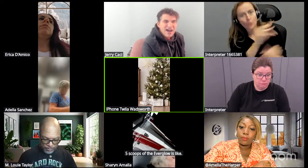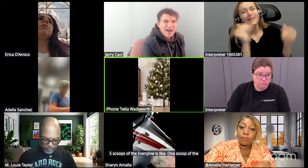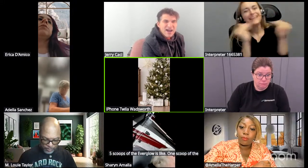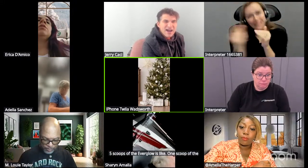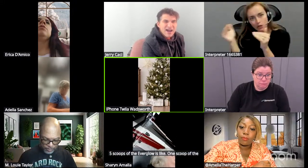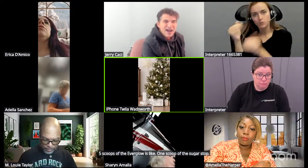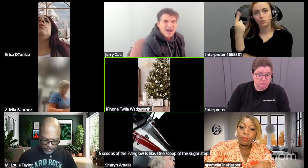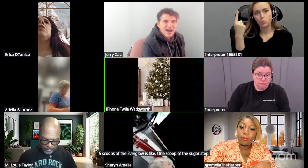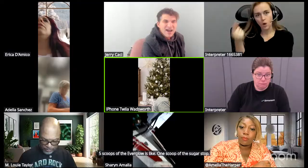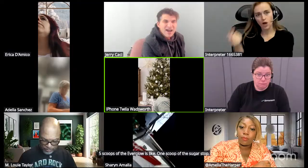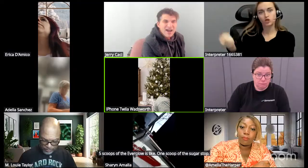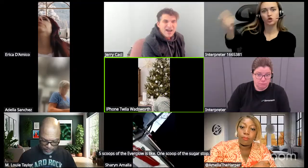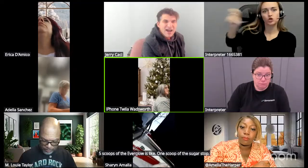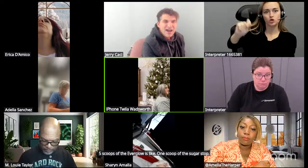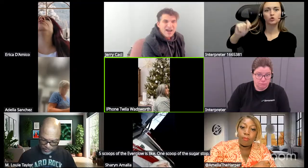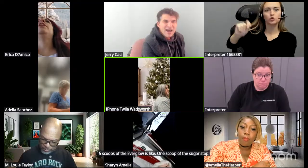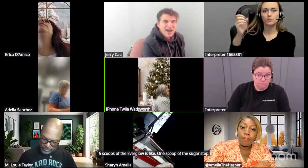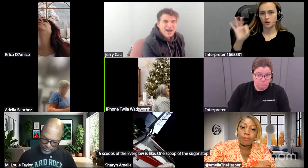stop.